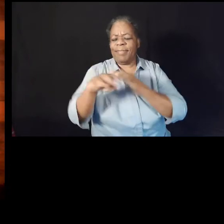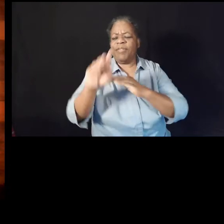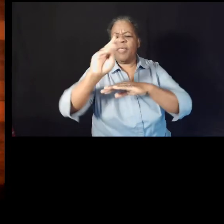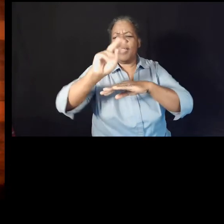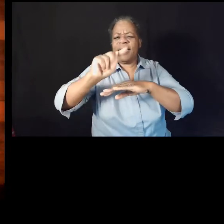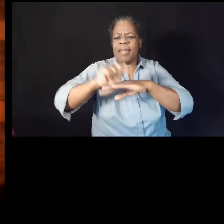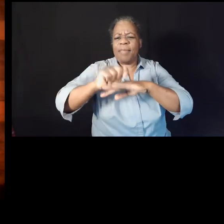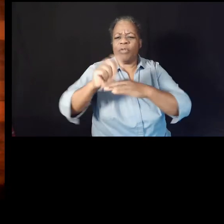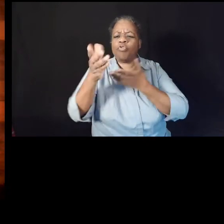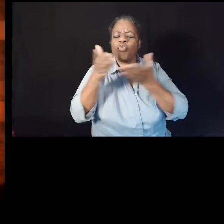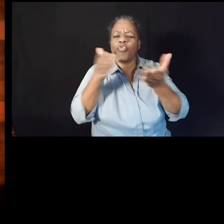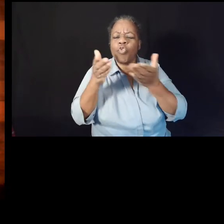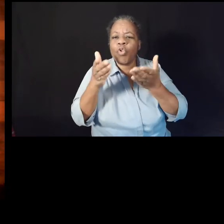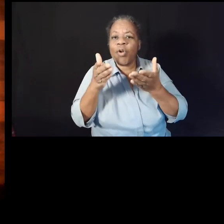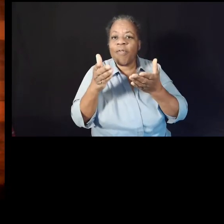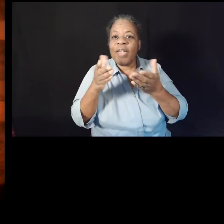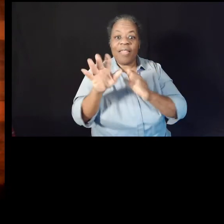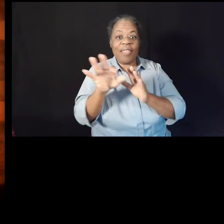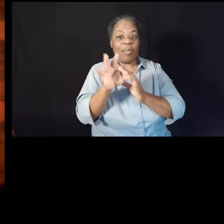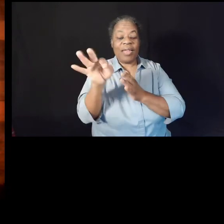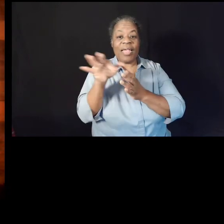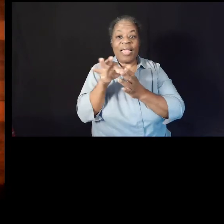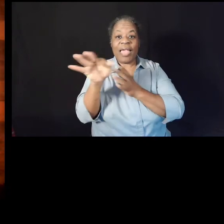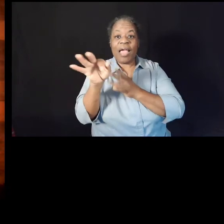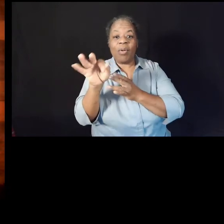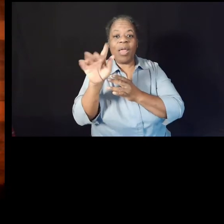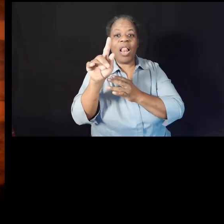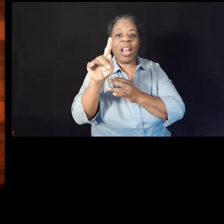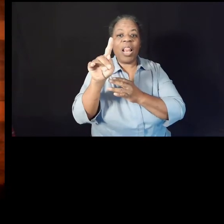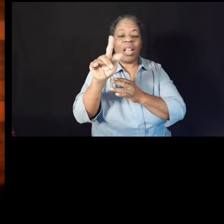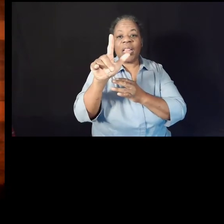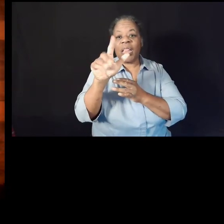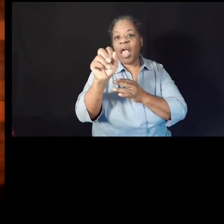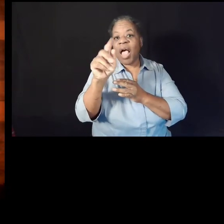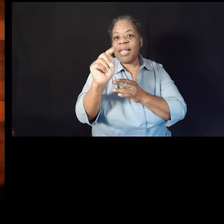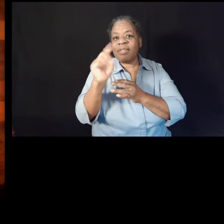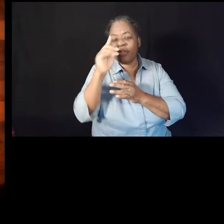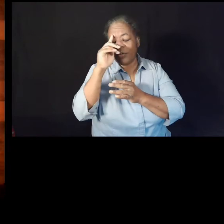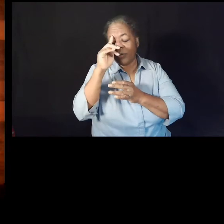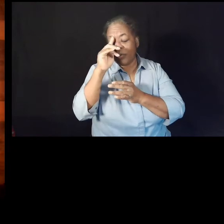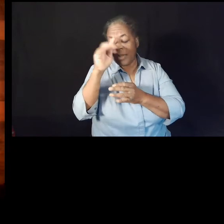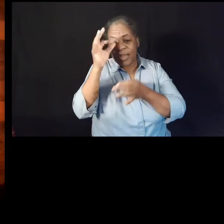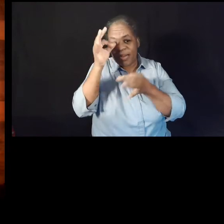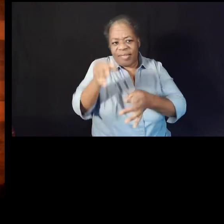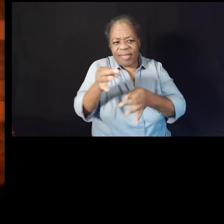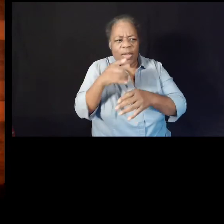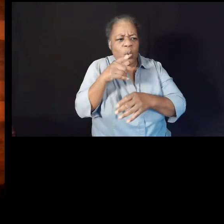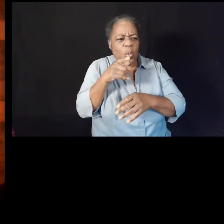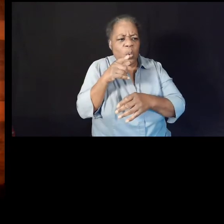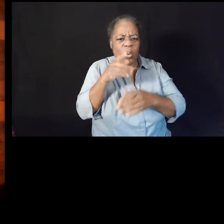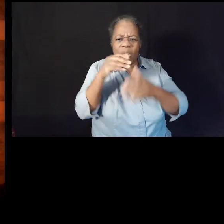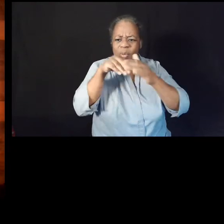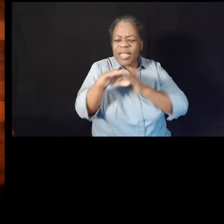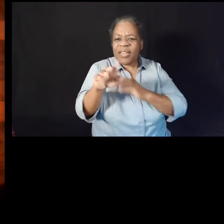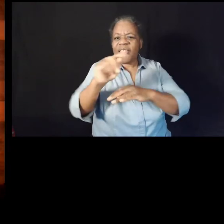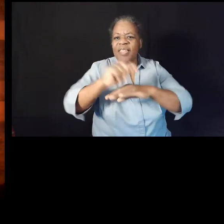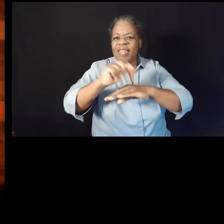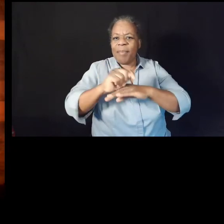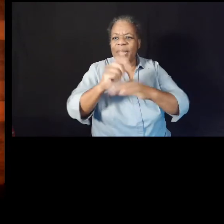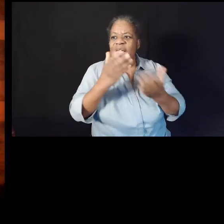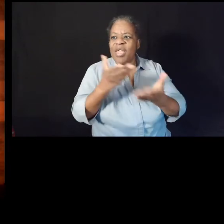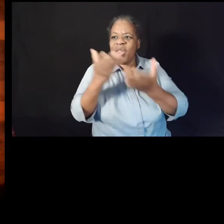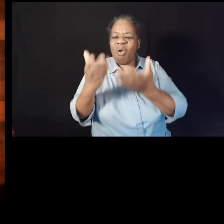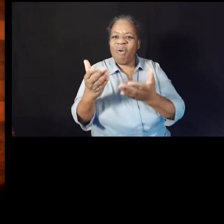duty, they would cast lots to determine whose turn it was to enter the space where the altar stood and offer the sacrifice